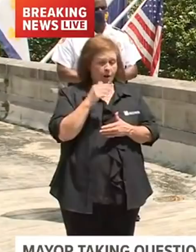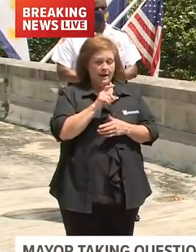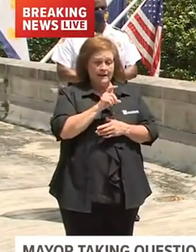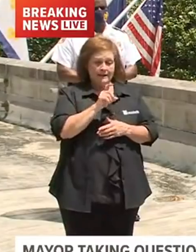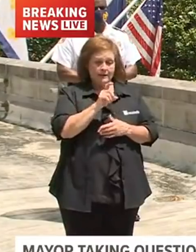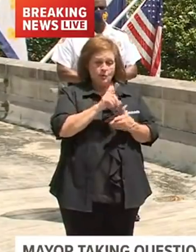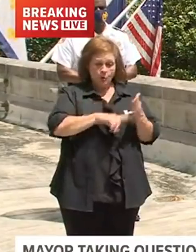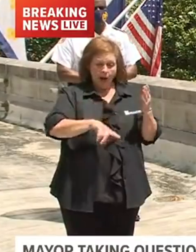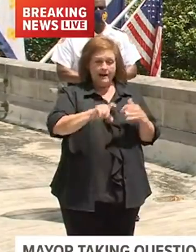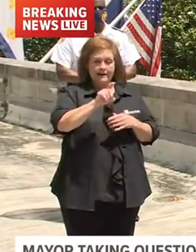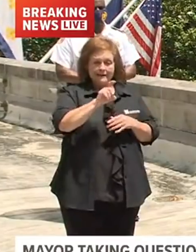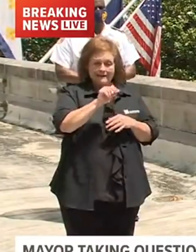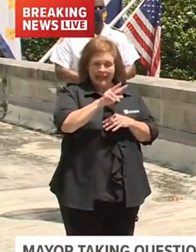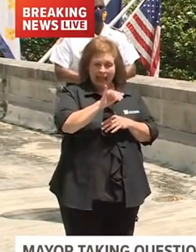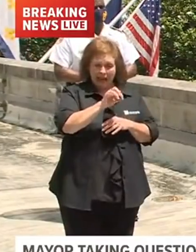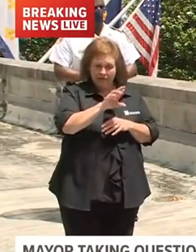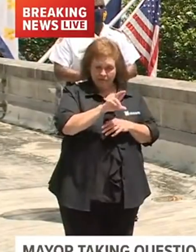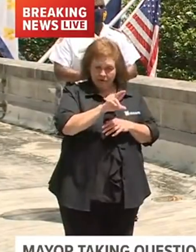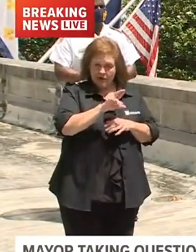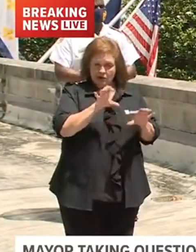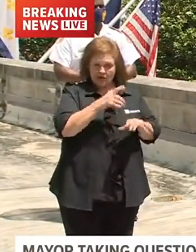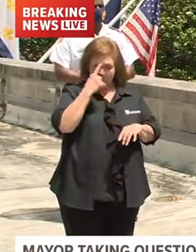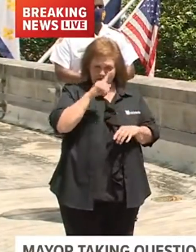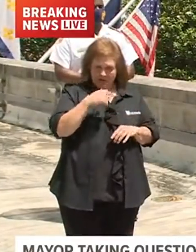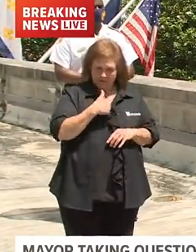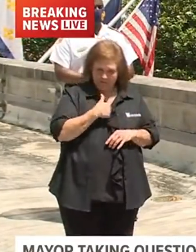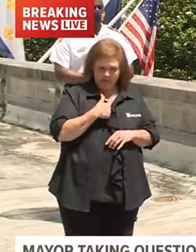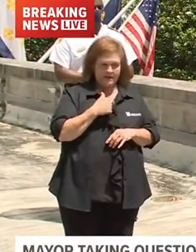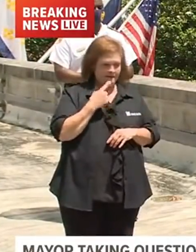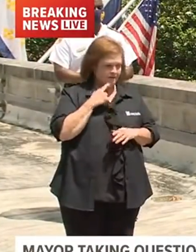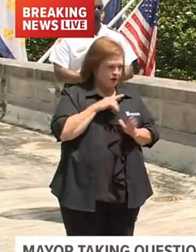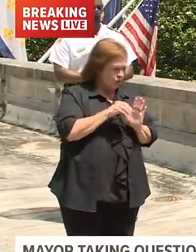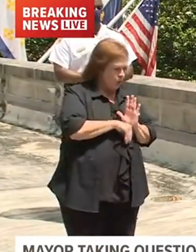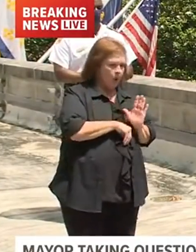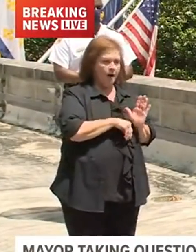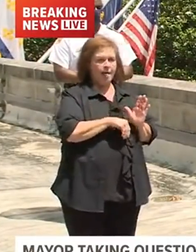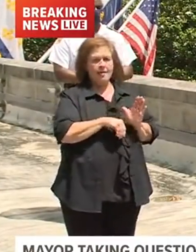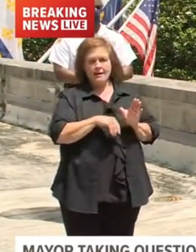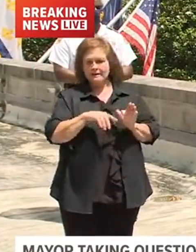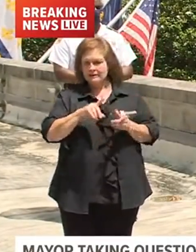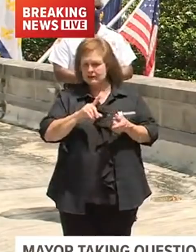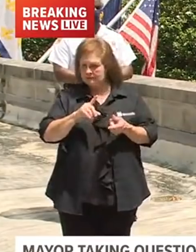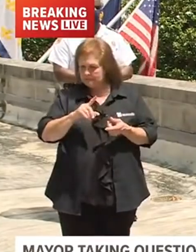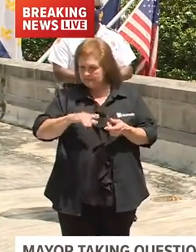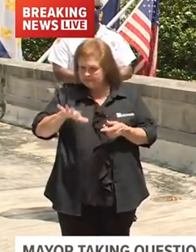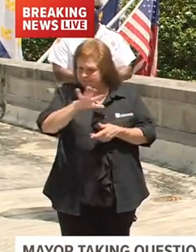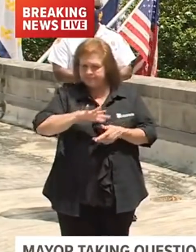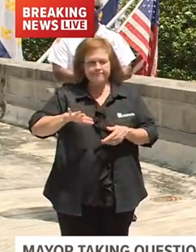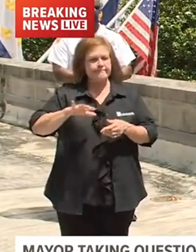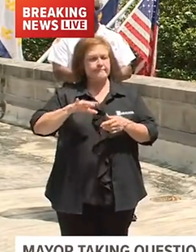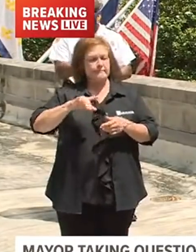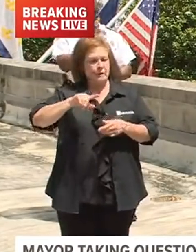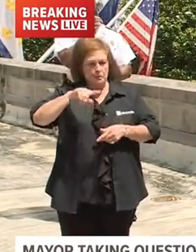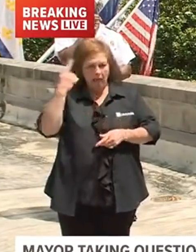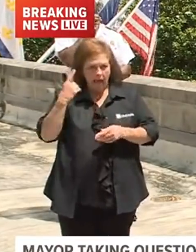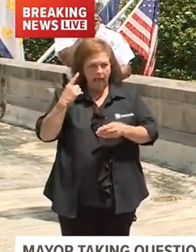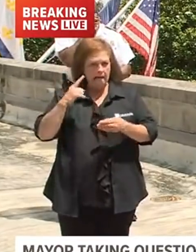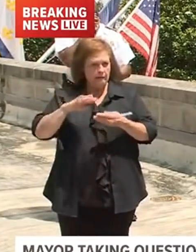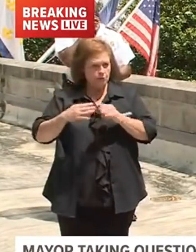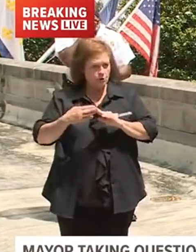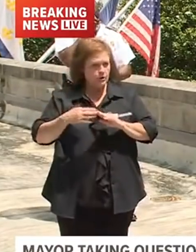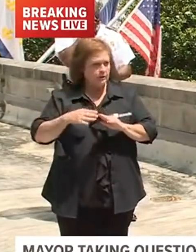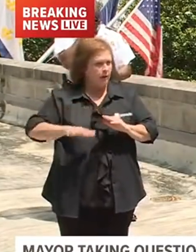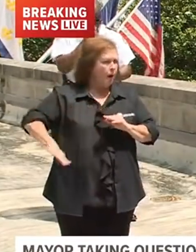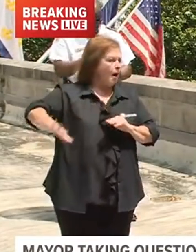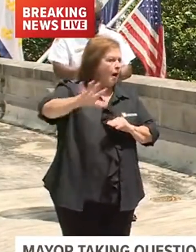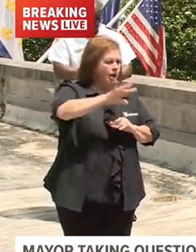Xavier has meant to me, to the city of New Orleans, to the state of Louisiana, and to the black community throughout the US of A. So